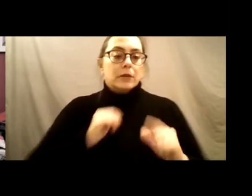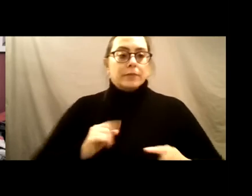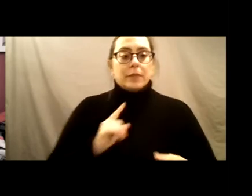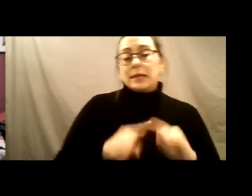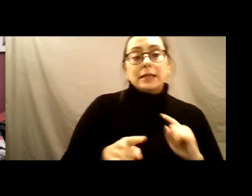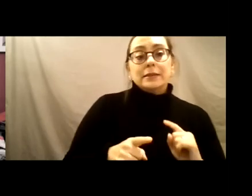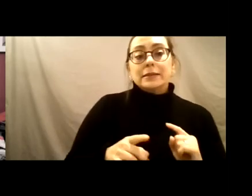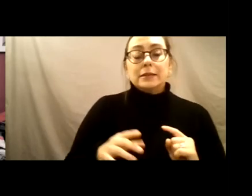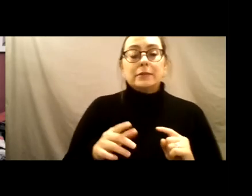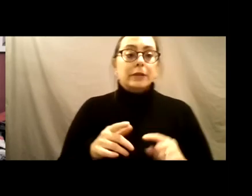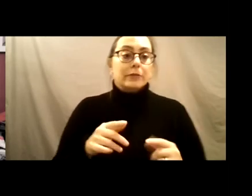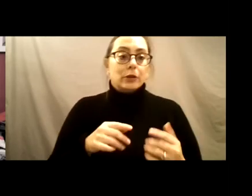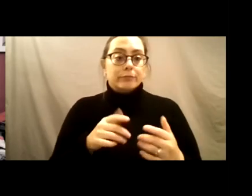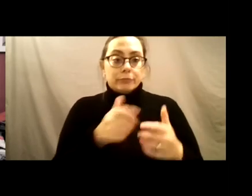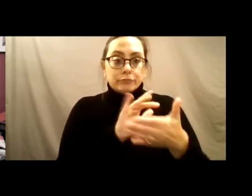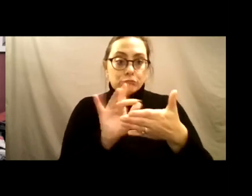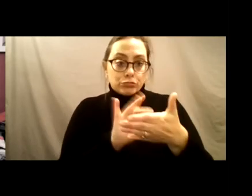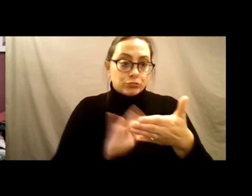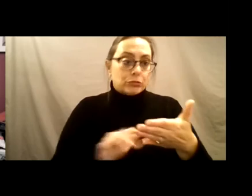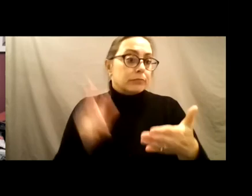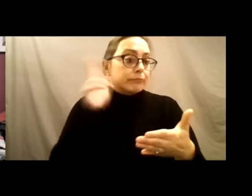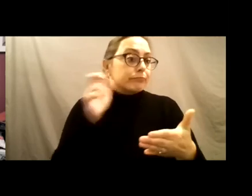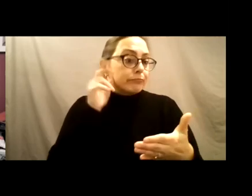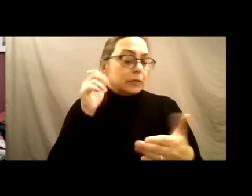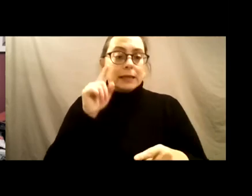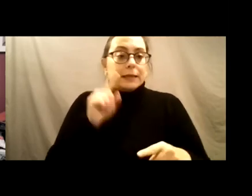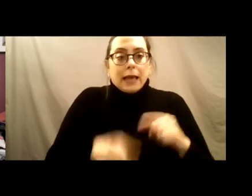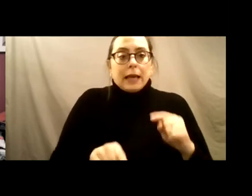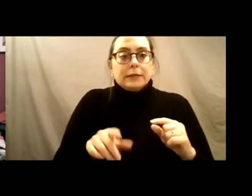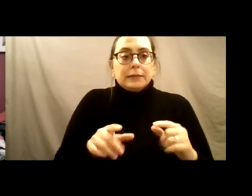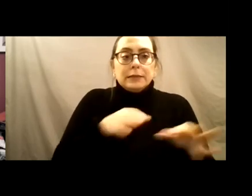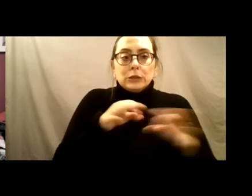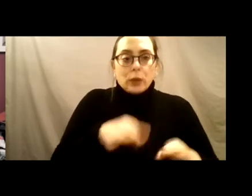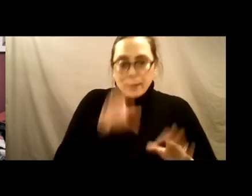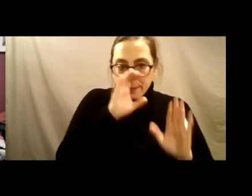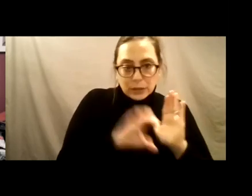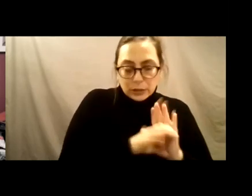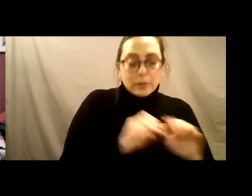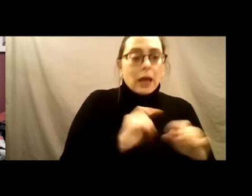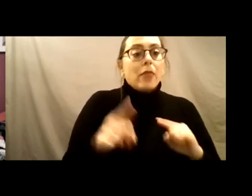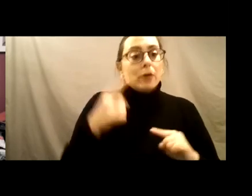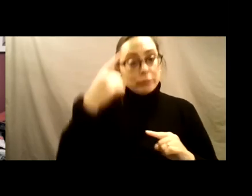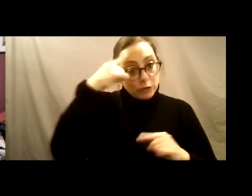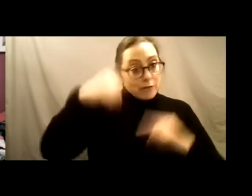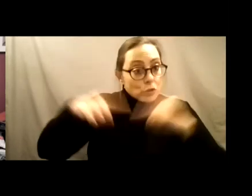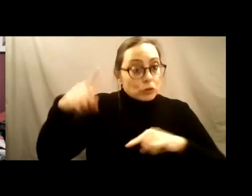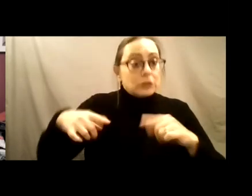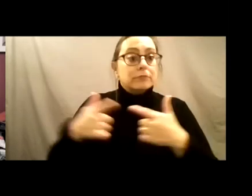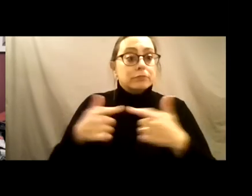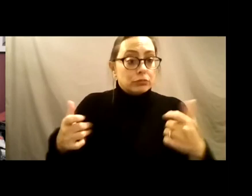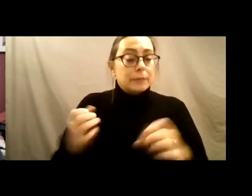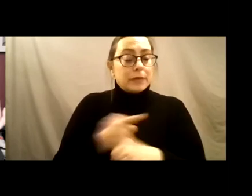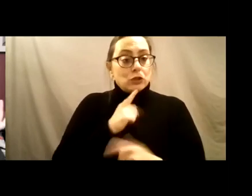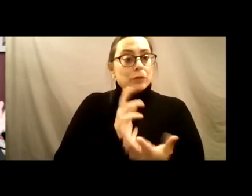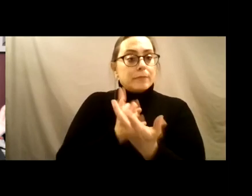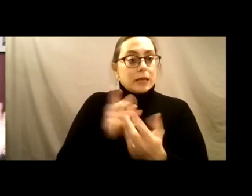images. Descriptions are also useful for neurodivergent people and others who are cognitively diverse